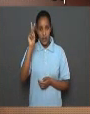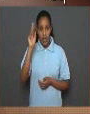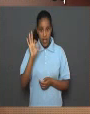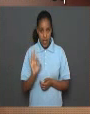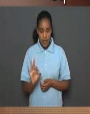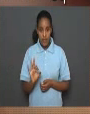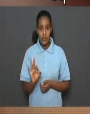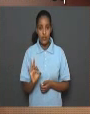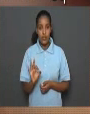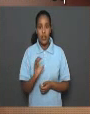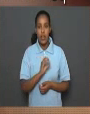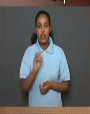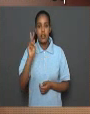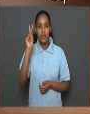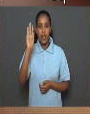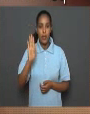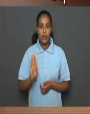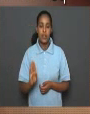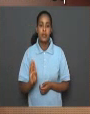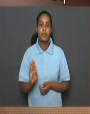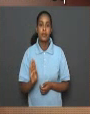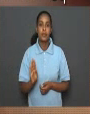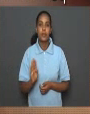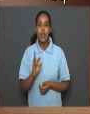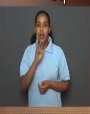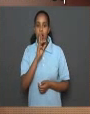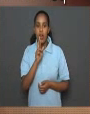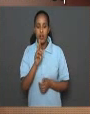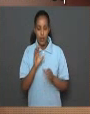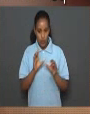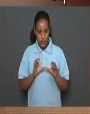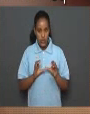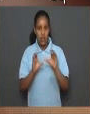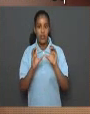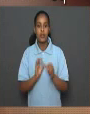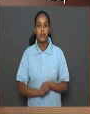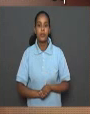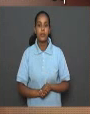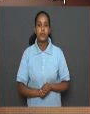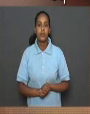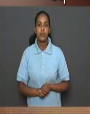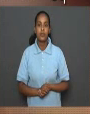Kf and Kb are constant.